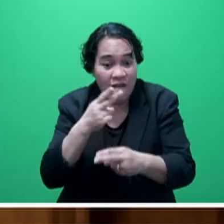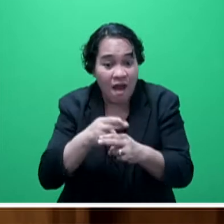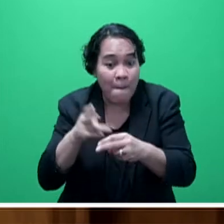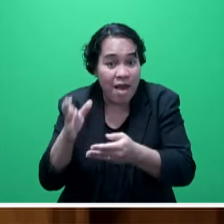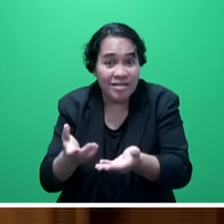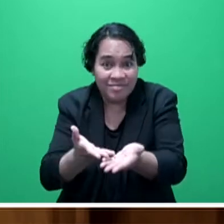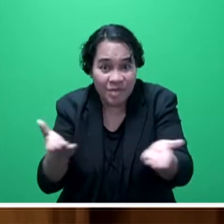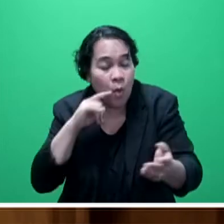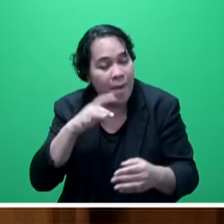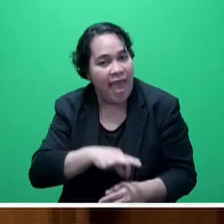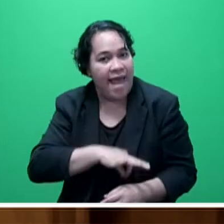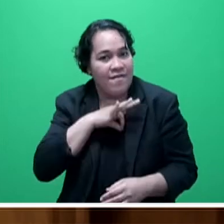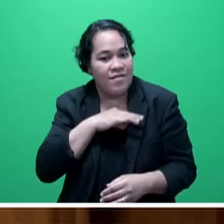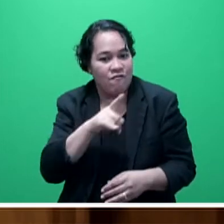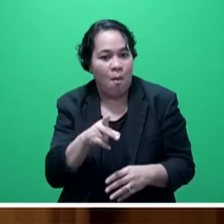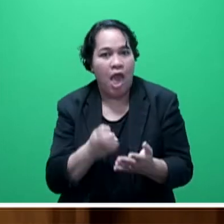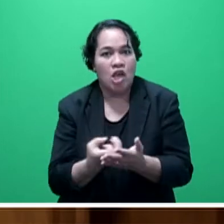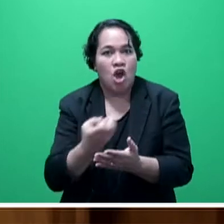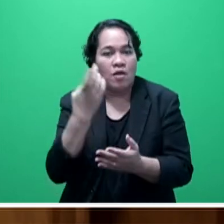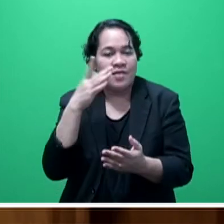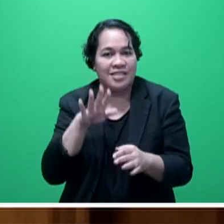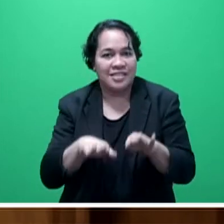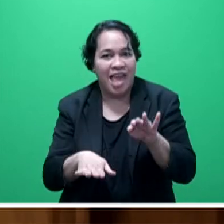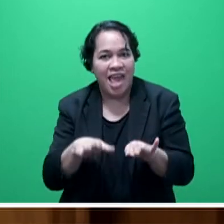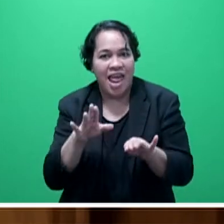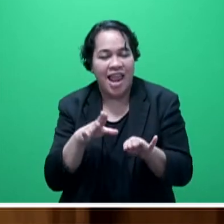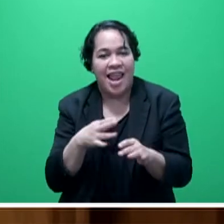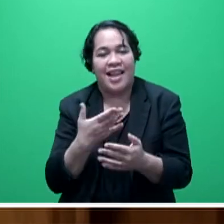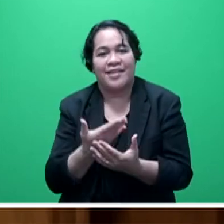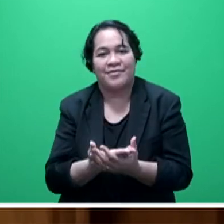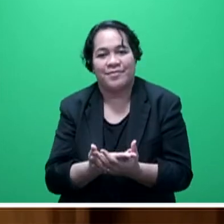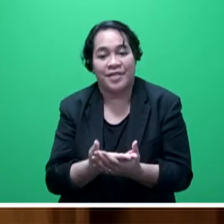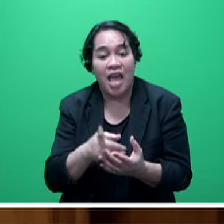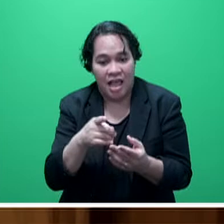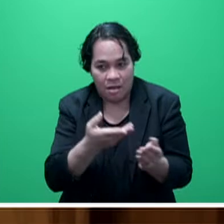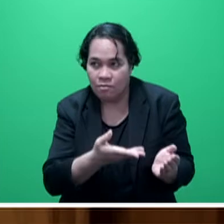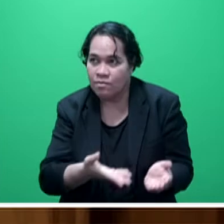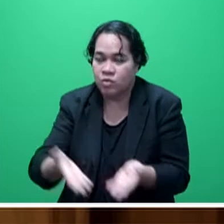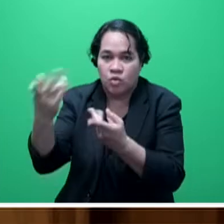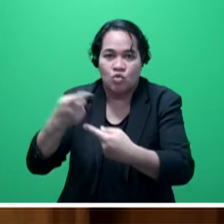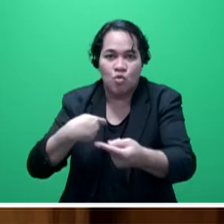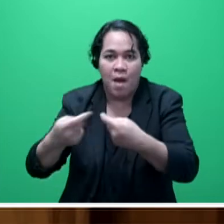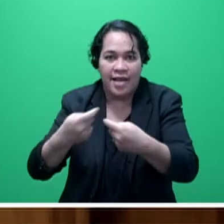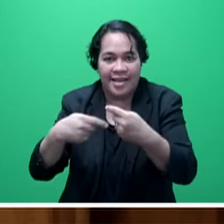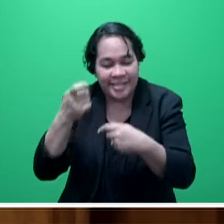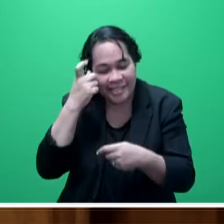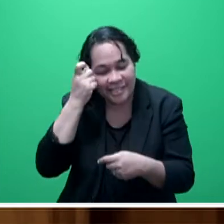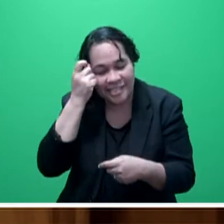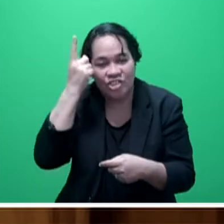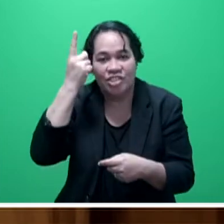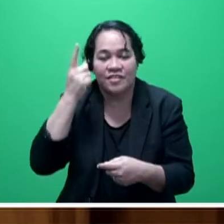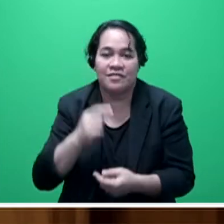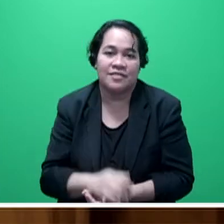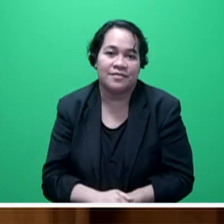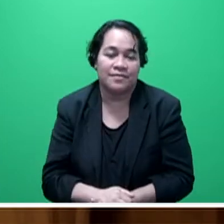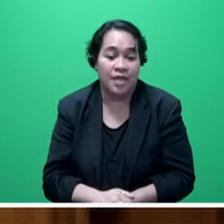benefit from economies of scale and a path to market initiatives. Honorable Speaker,